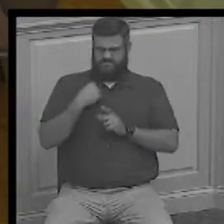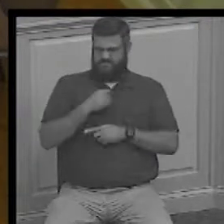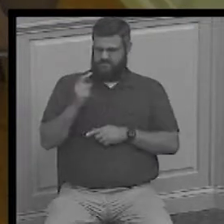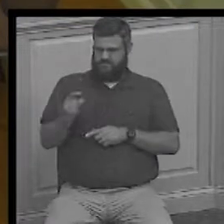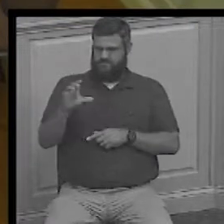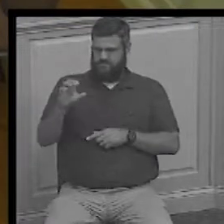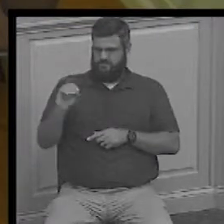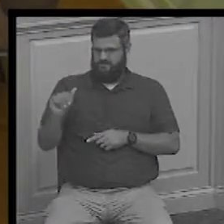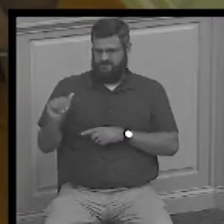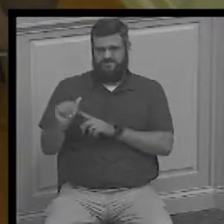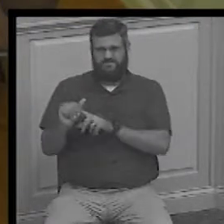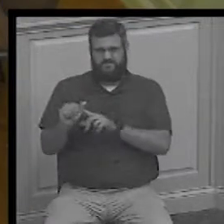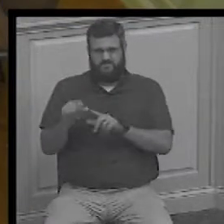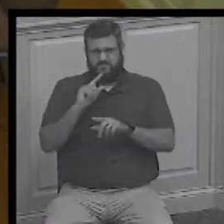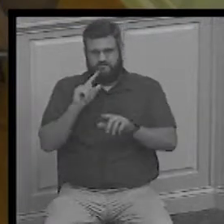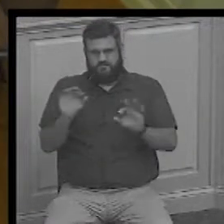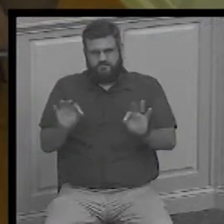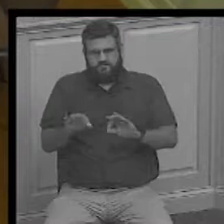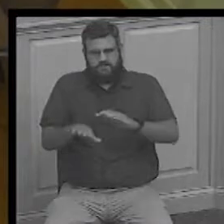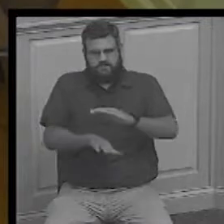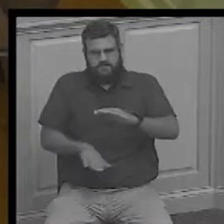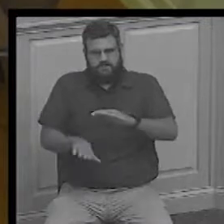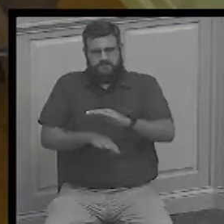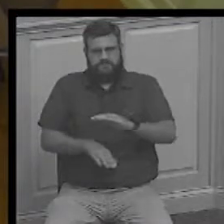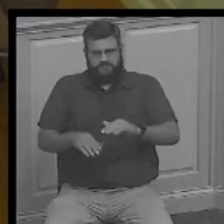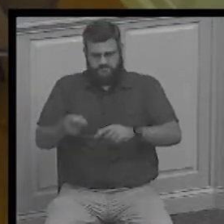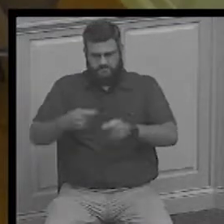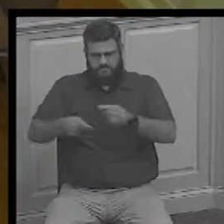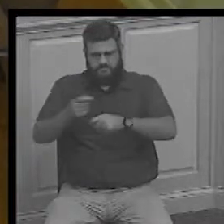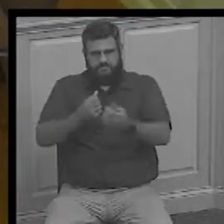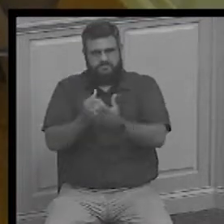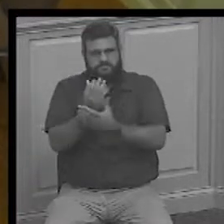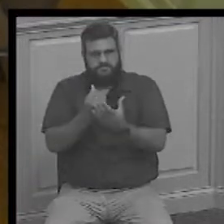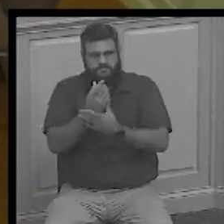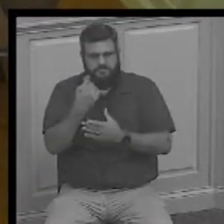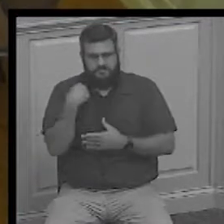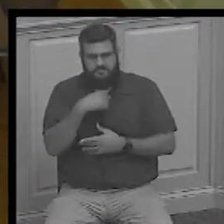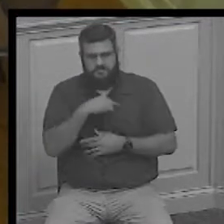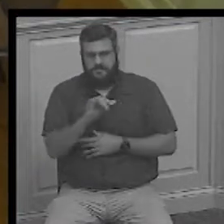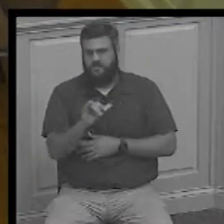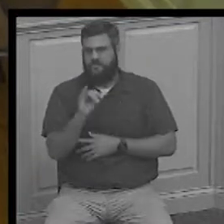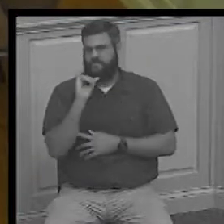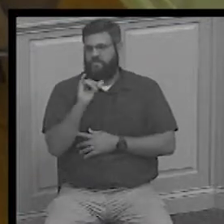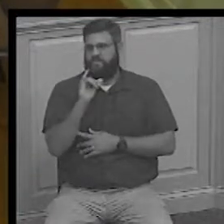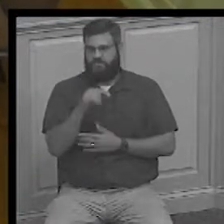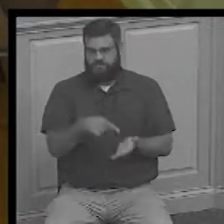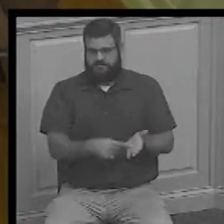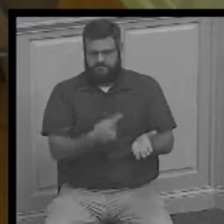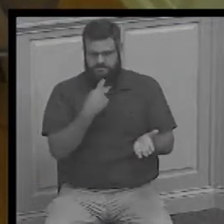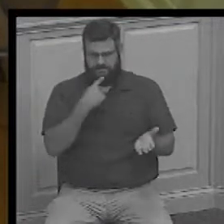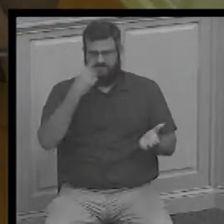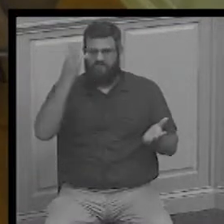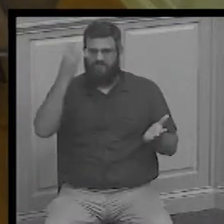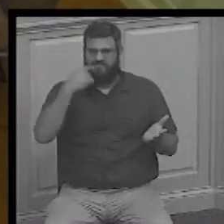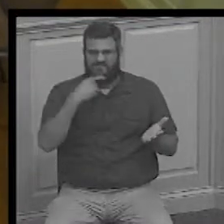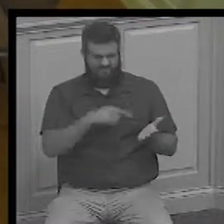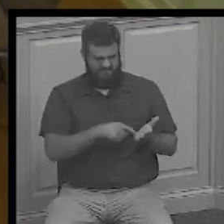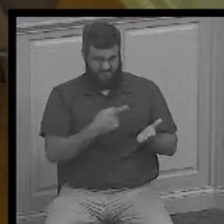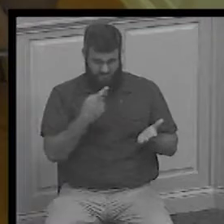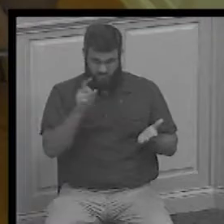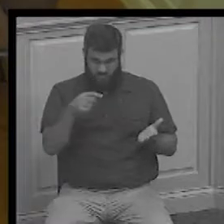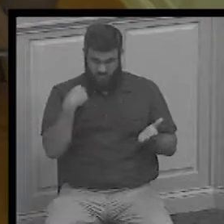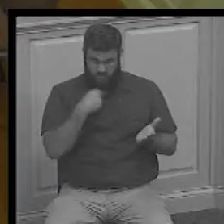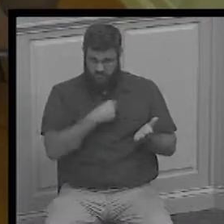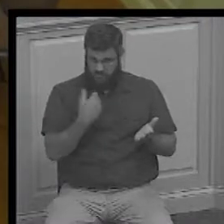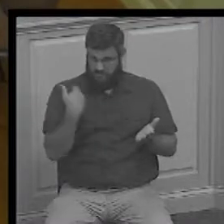to do some basic landscaping. And it really woke us up that is in here, and why is it in here? Do we need to be